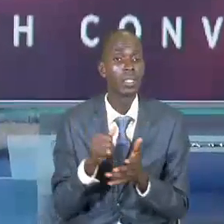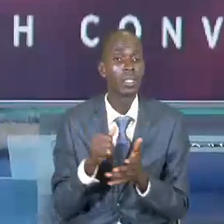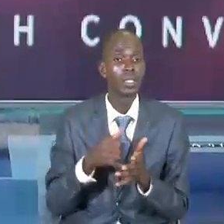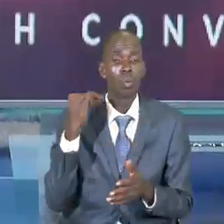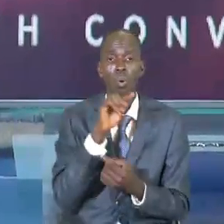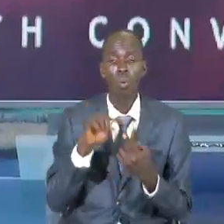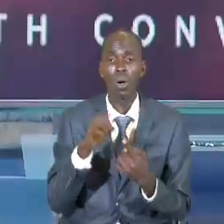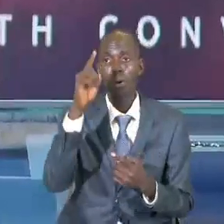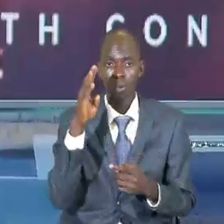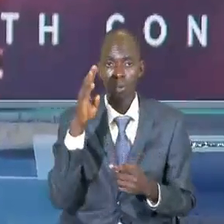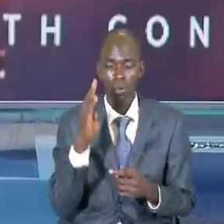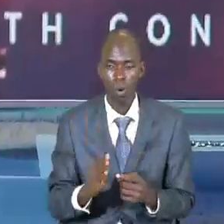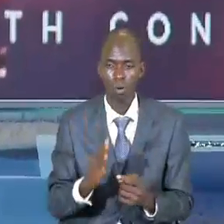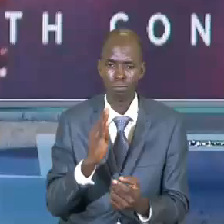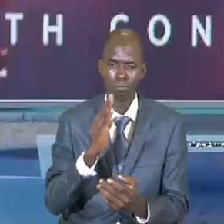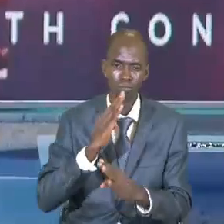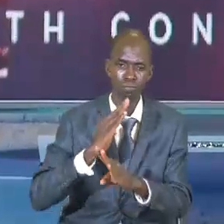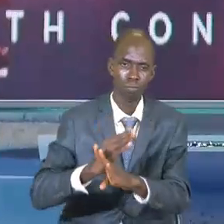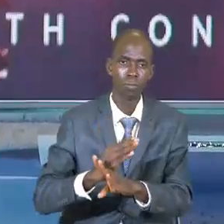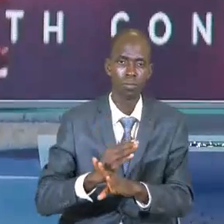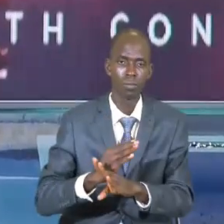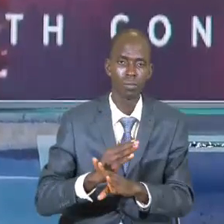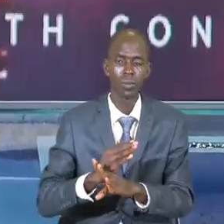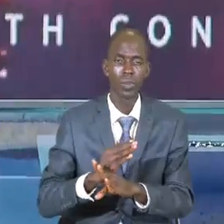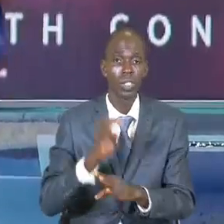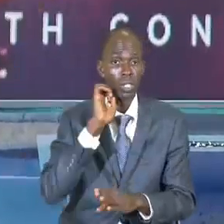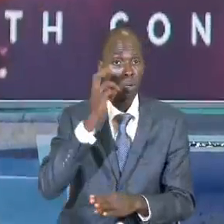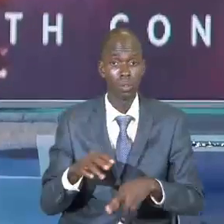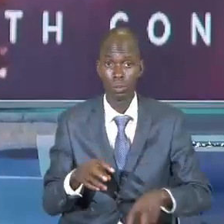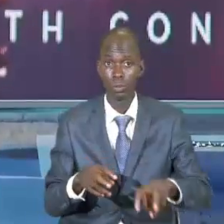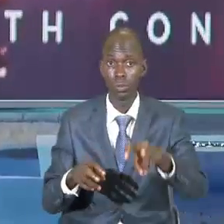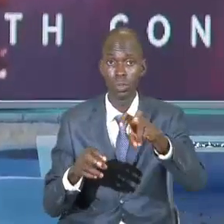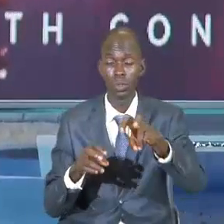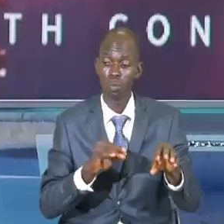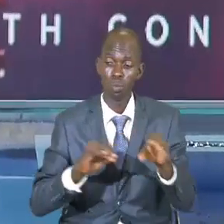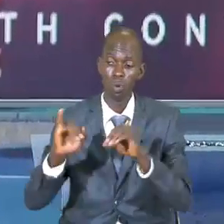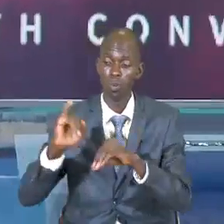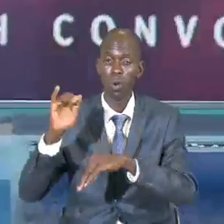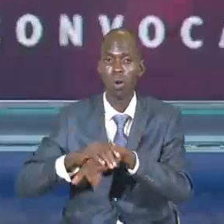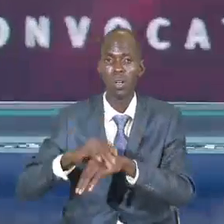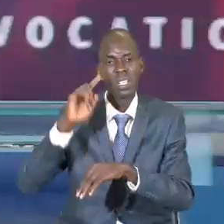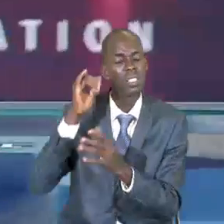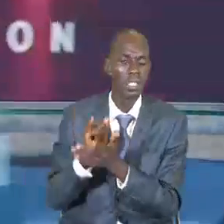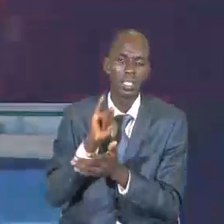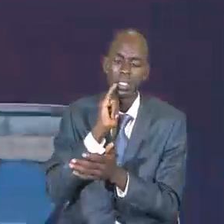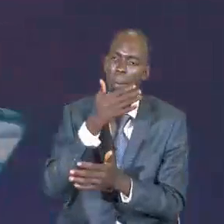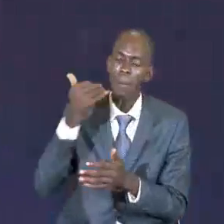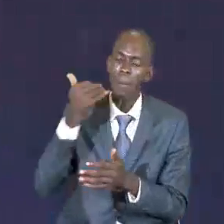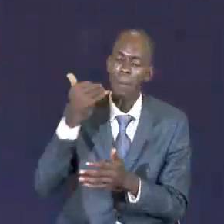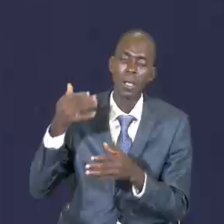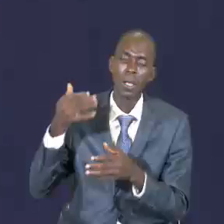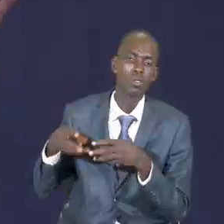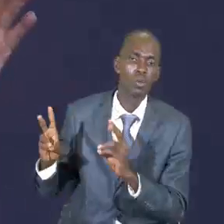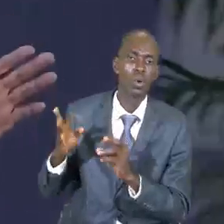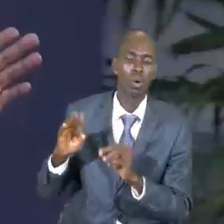interrupted him. He was on a journey. He was moving on. He thought, that's what to do in life. And then, all of a